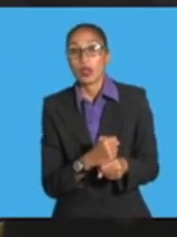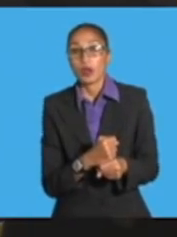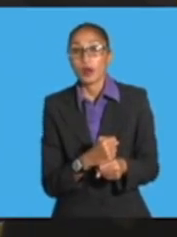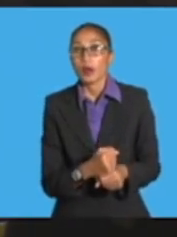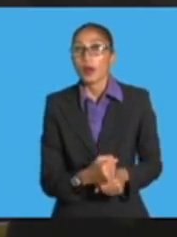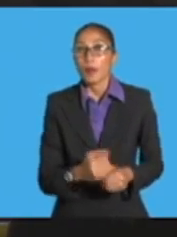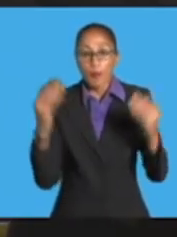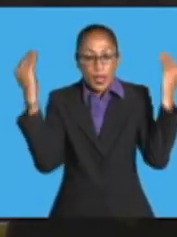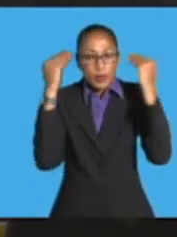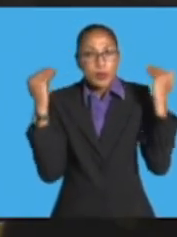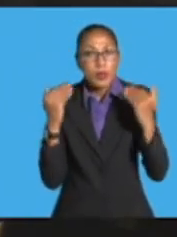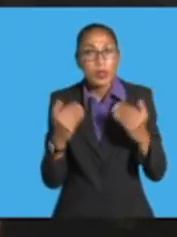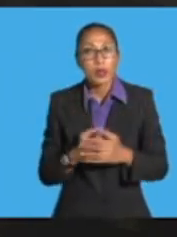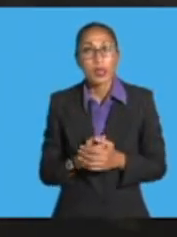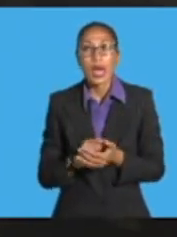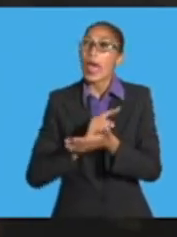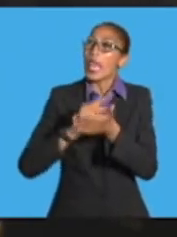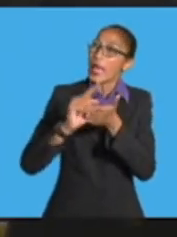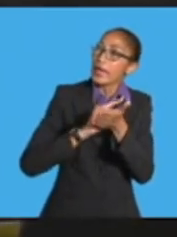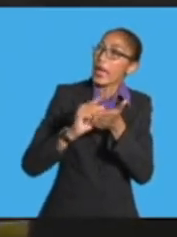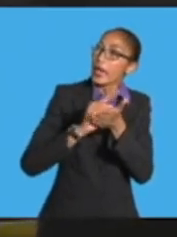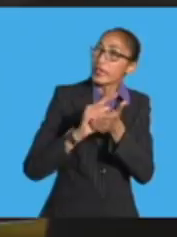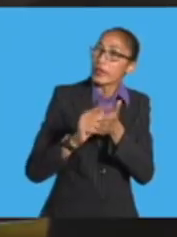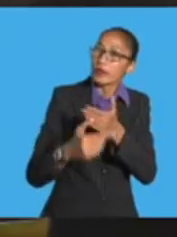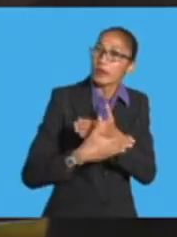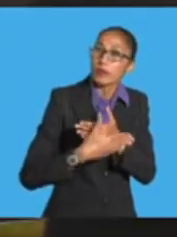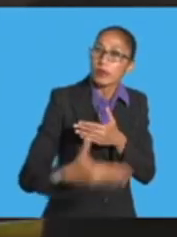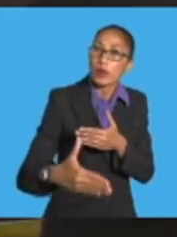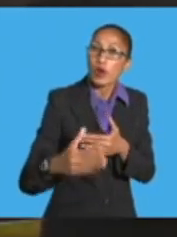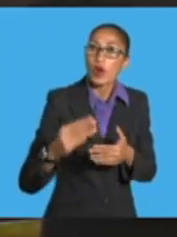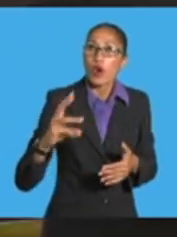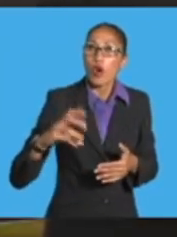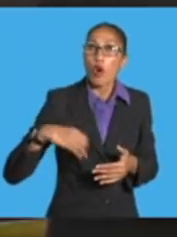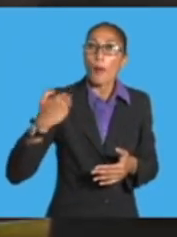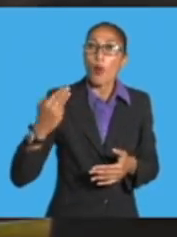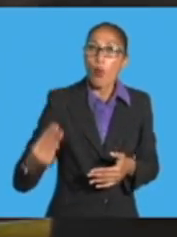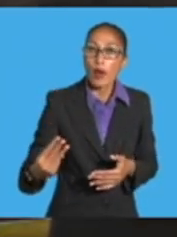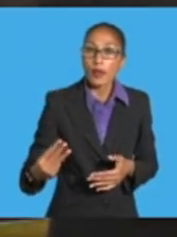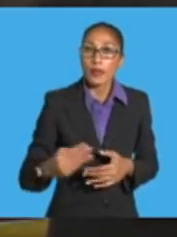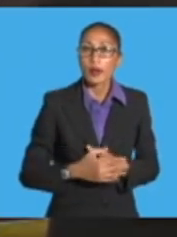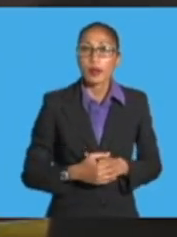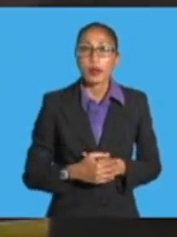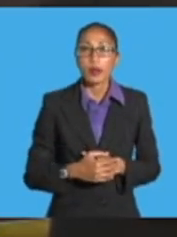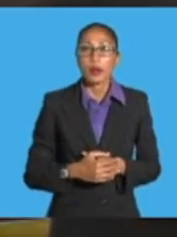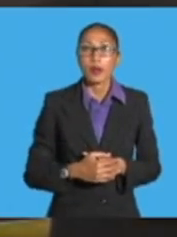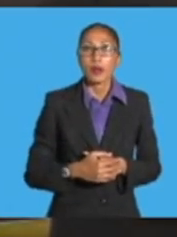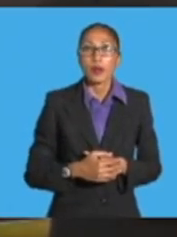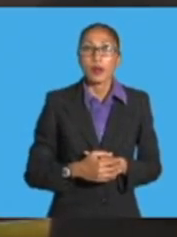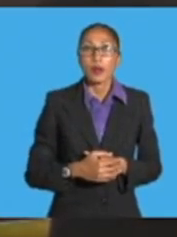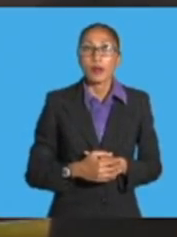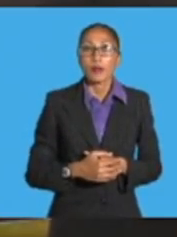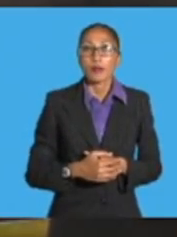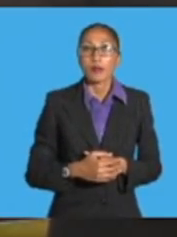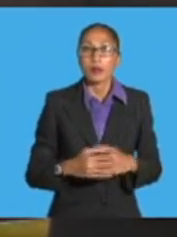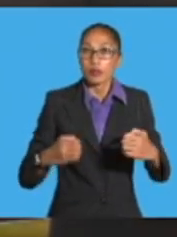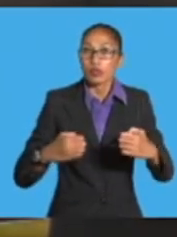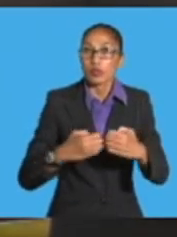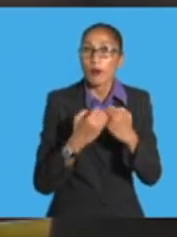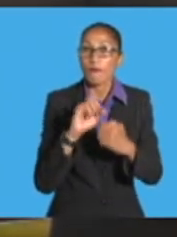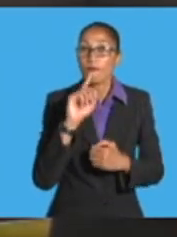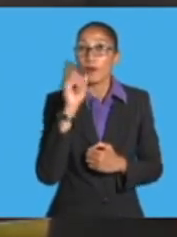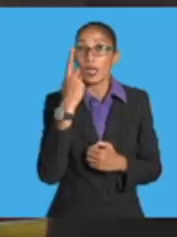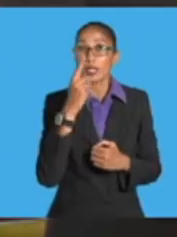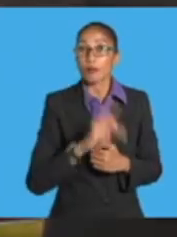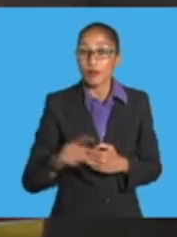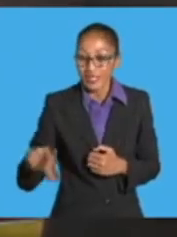Speaker, later in the year, the Commonwealth team continuing, Fiji rose to the challenge and is the first Pacific nation